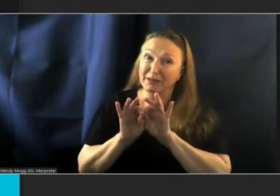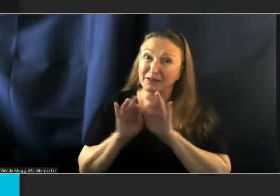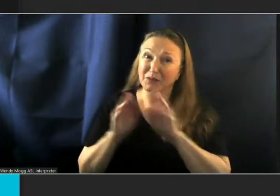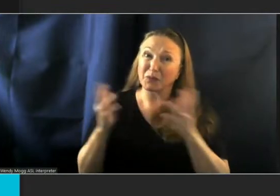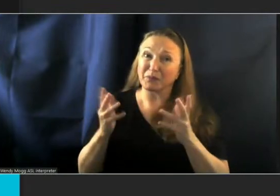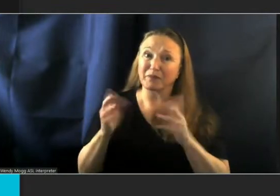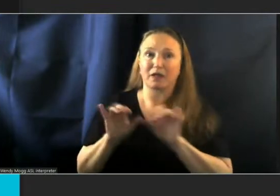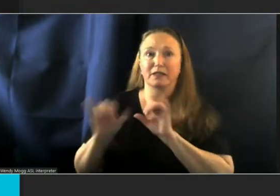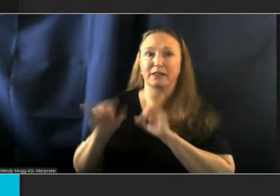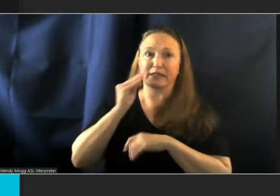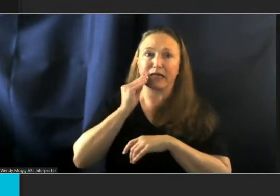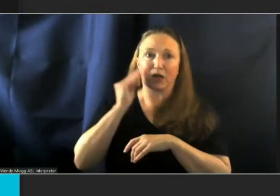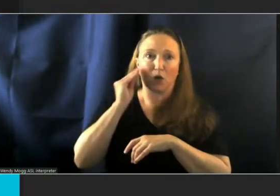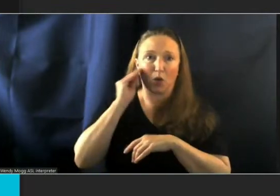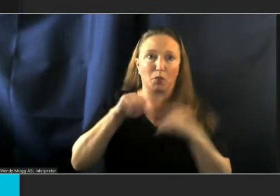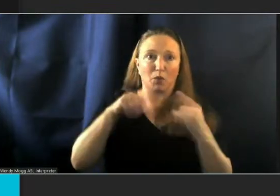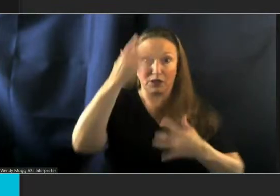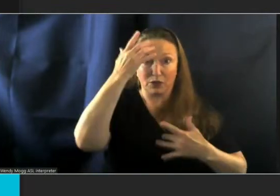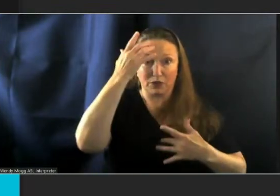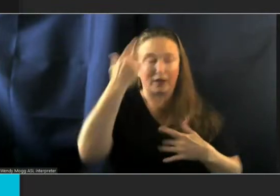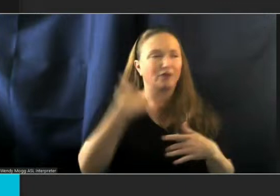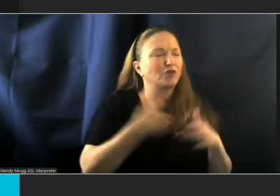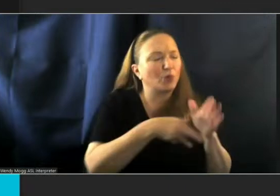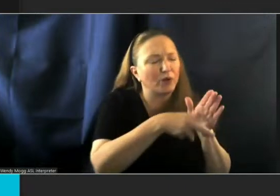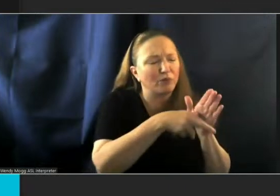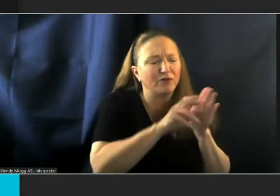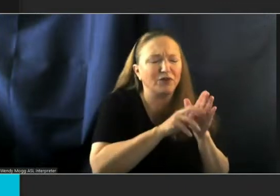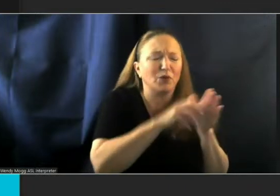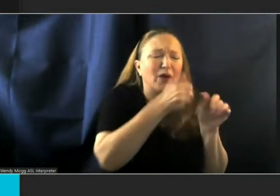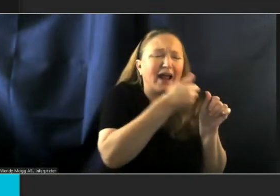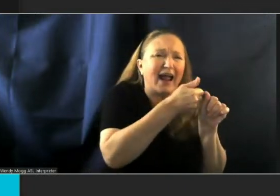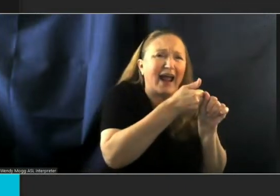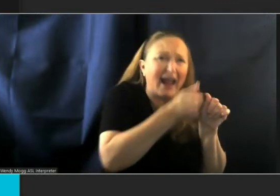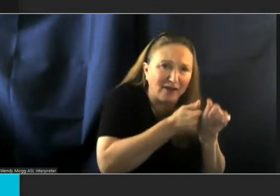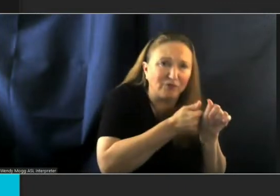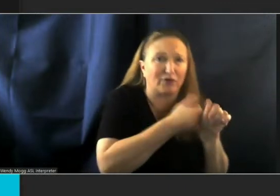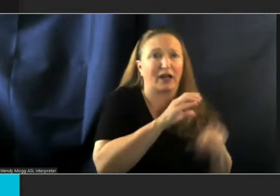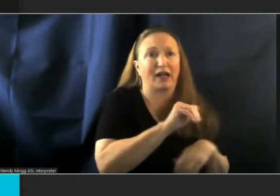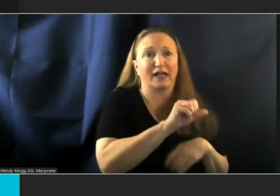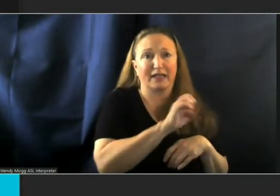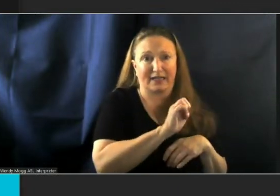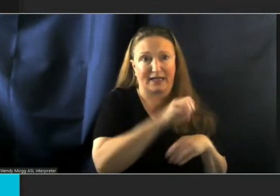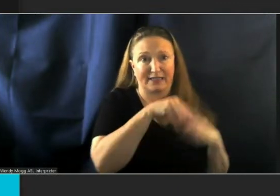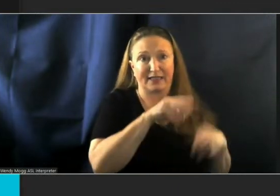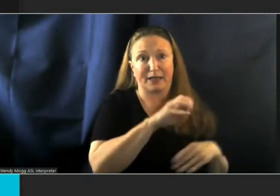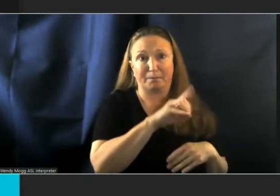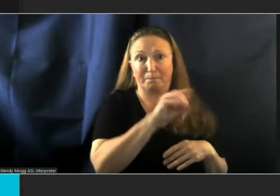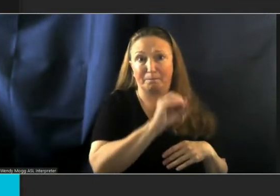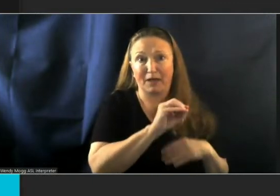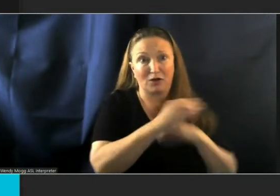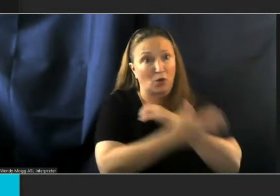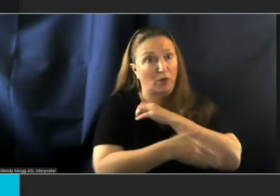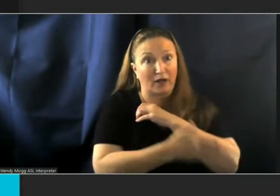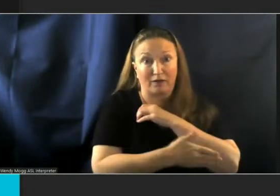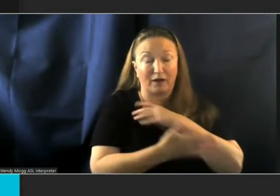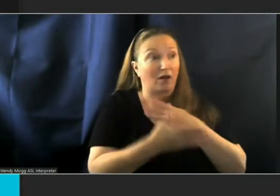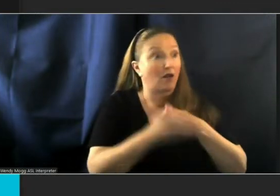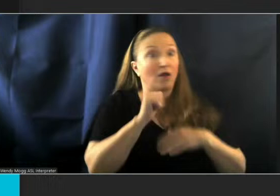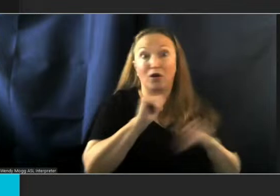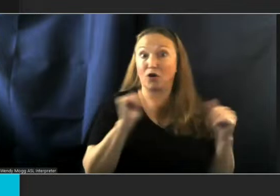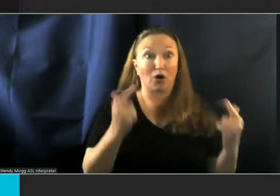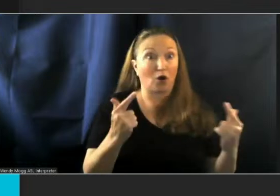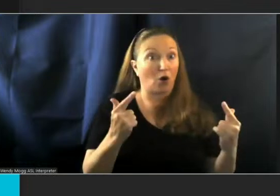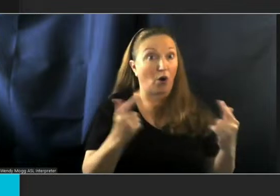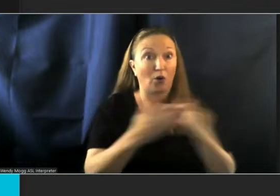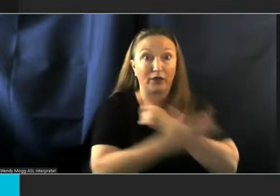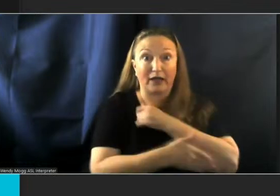we look, like I said, we review every single case in Mendocino County. Not all counties can do that. Either they haven't committed to do it, or they don't have the